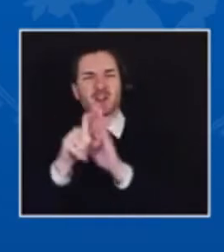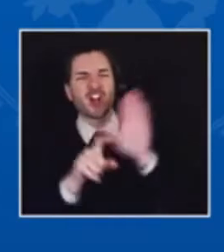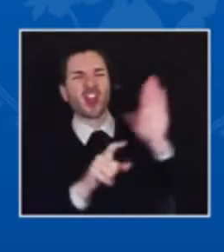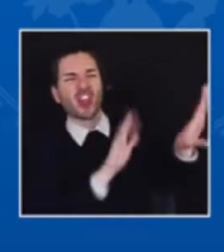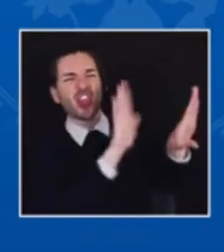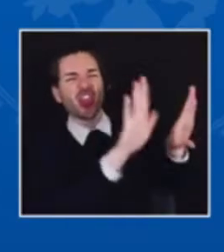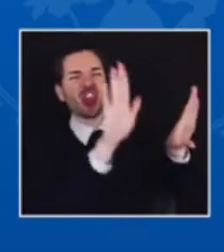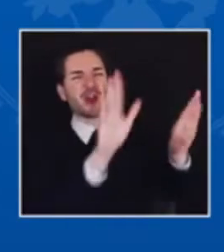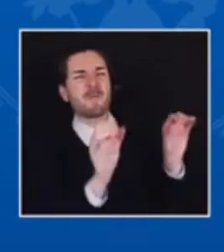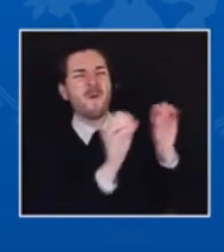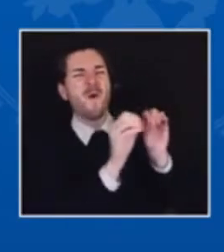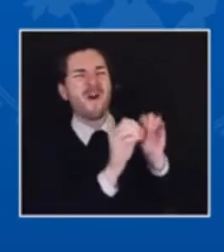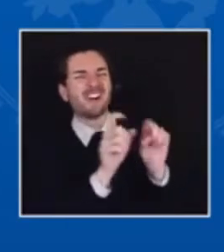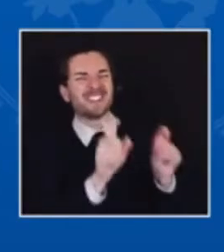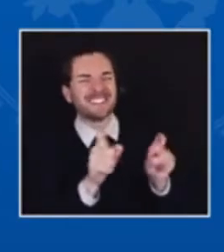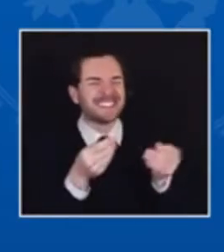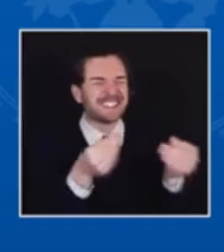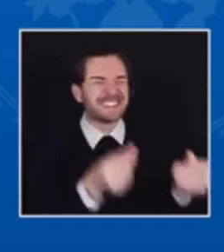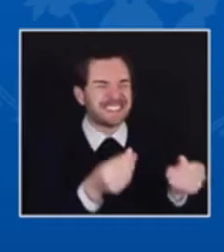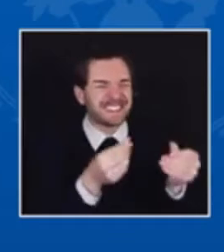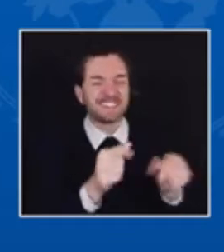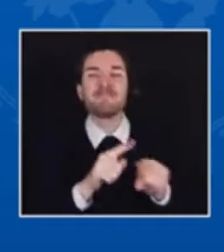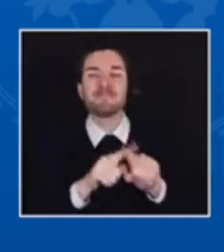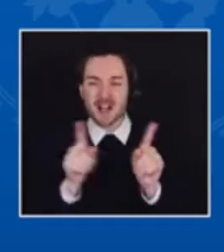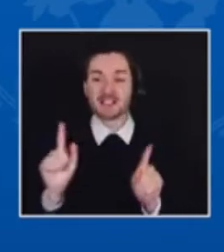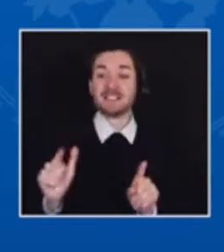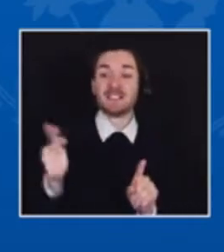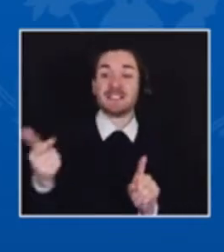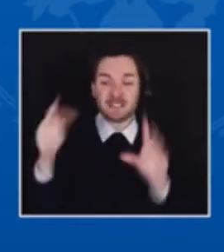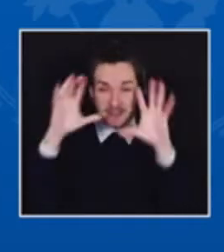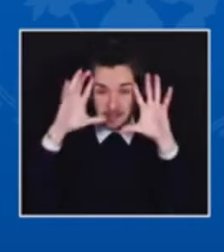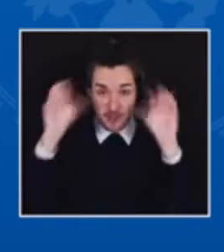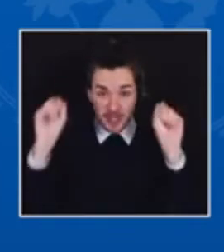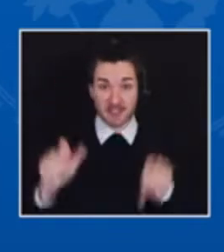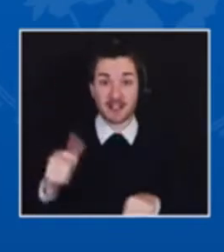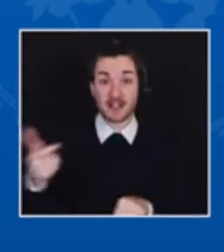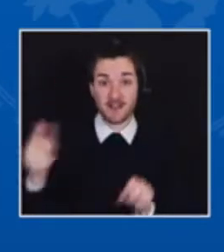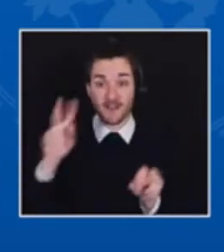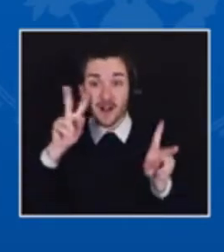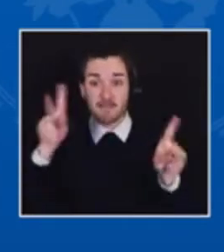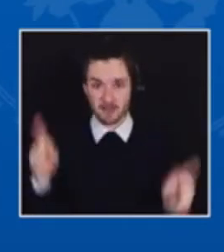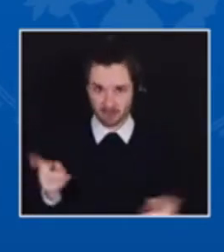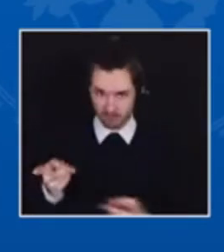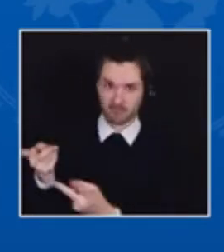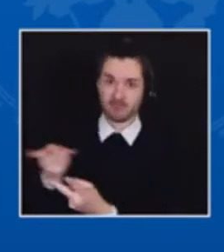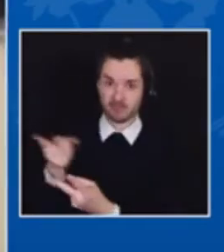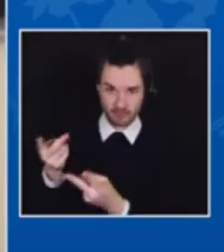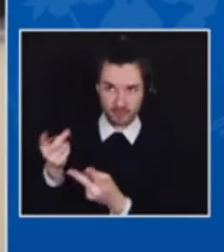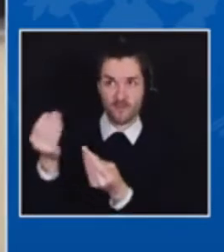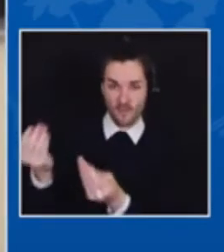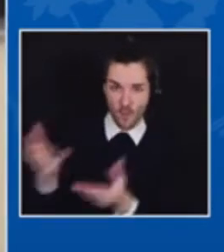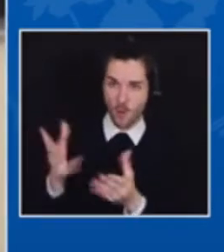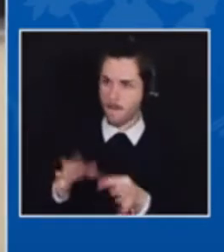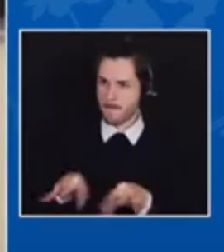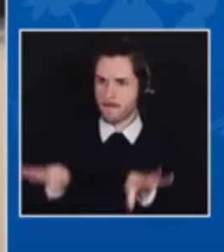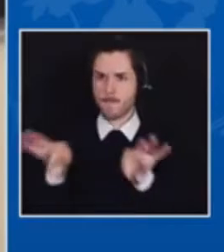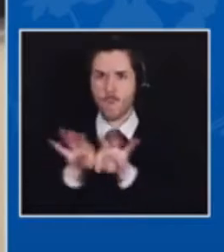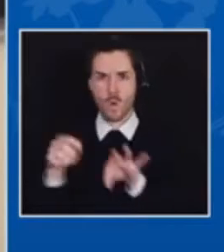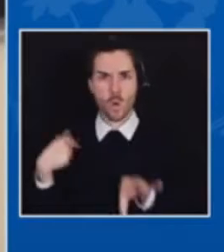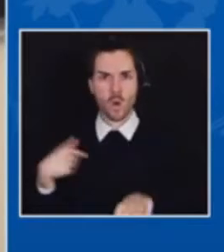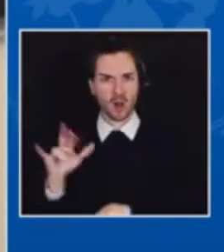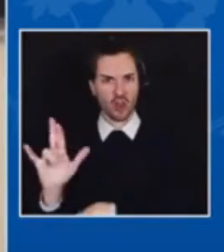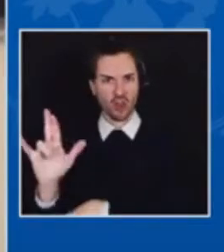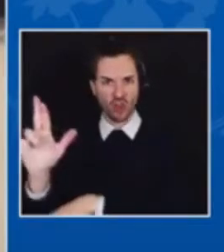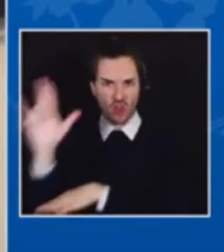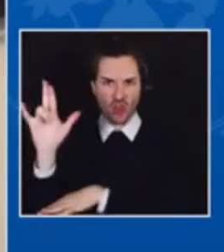vice president-elect have conveyed to all of us that we should do our best to be model citizens as well which means being safe and I know this